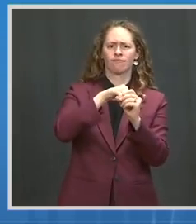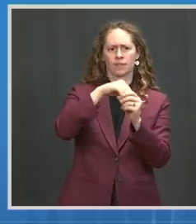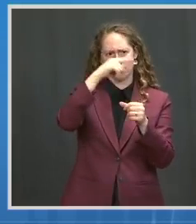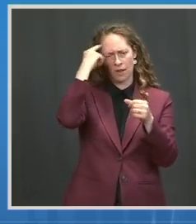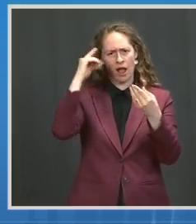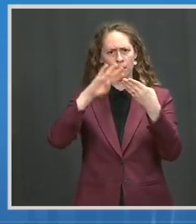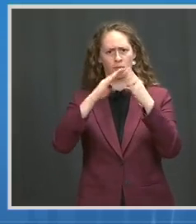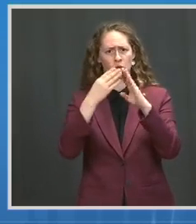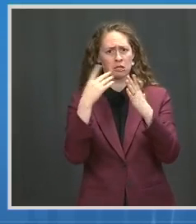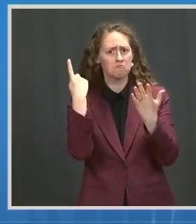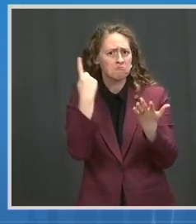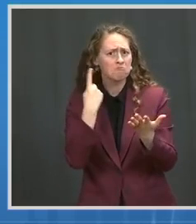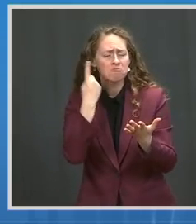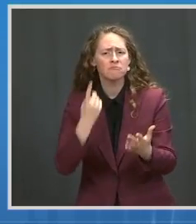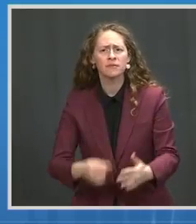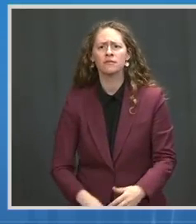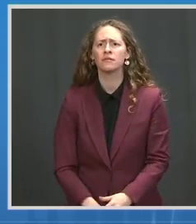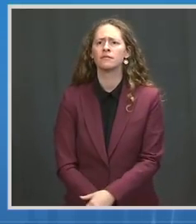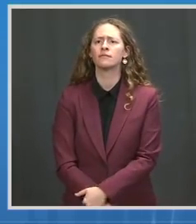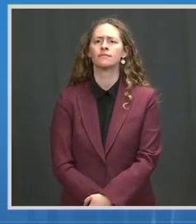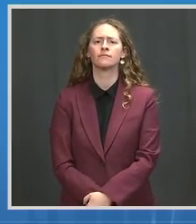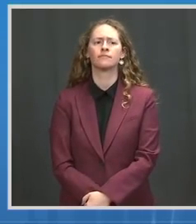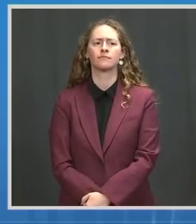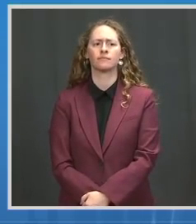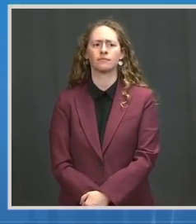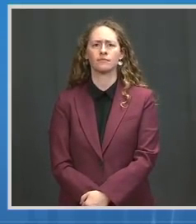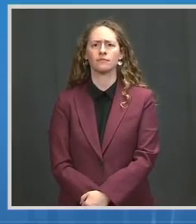Dr. Nunez-Smith, do you want to take that, or you'd like me to?